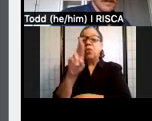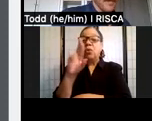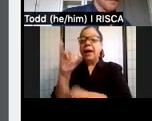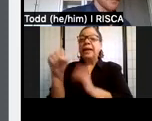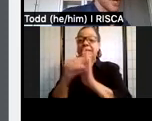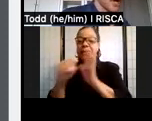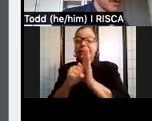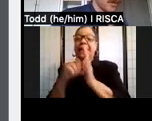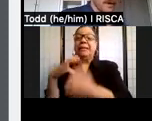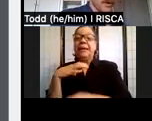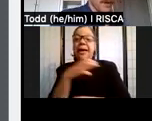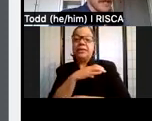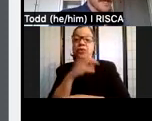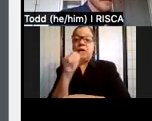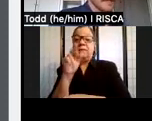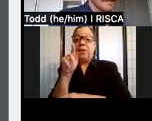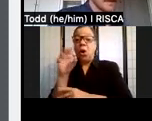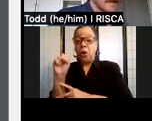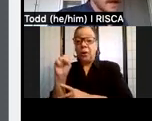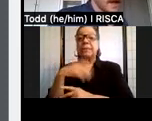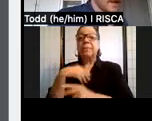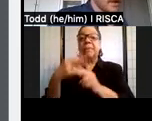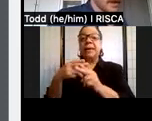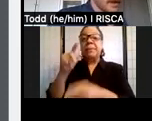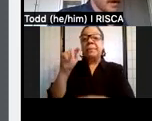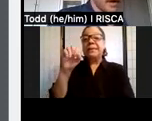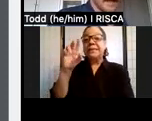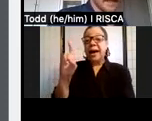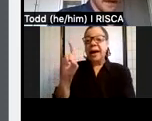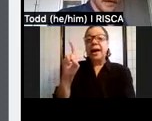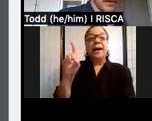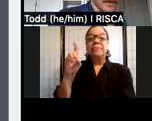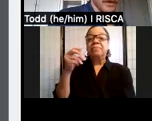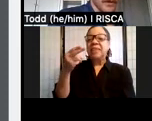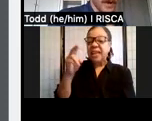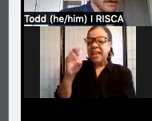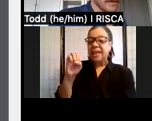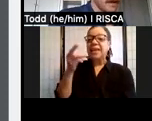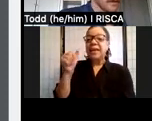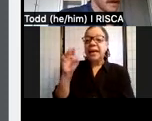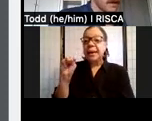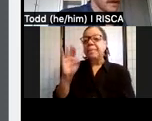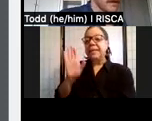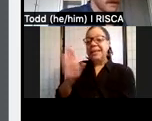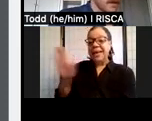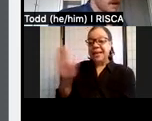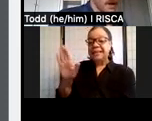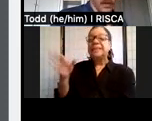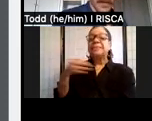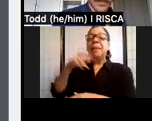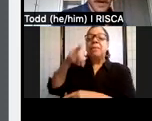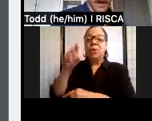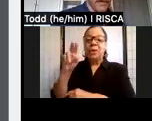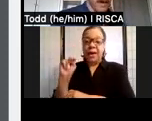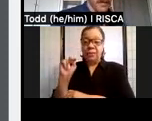Arts. My name is Todd Trebour, my pronouns are he, him, and his, and I am the Acting Deputy Director at the Rhode Island State Council on the Arts.